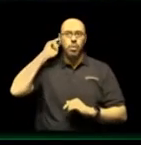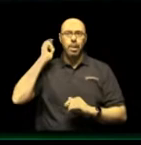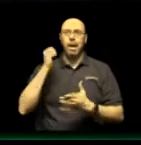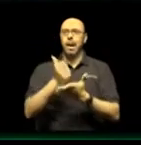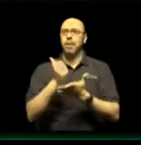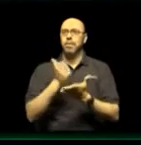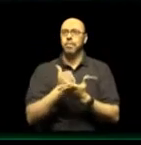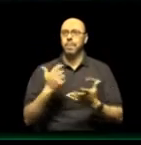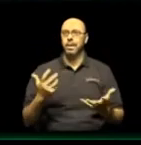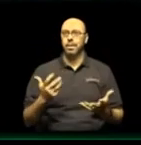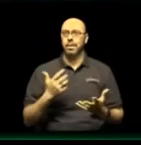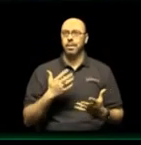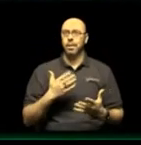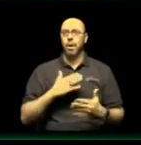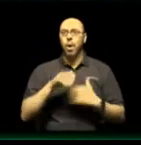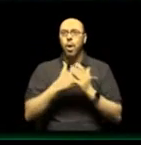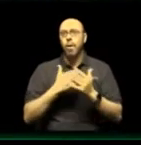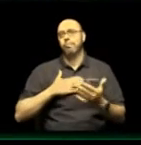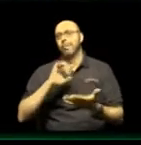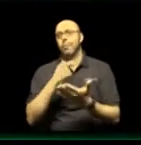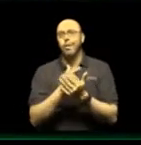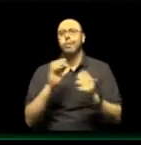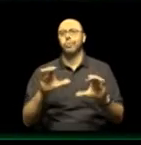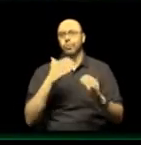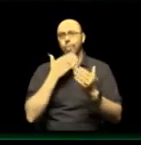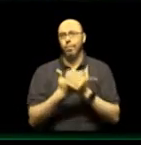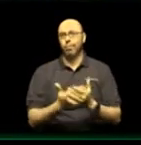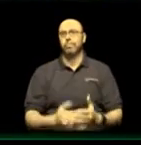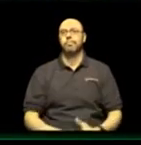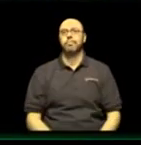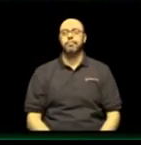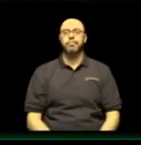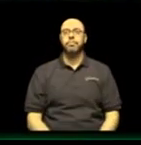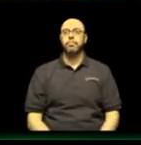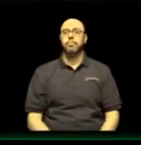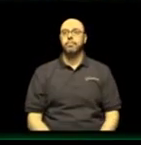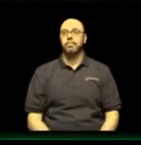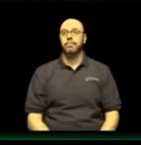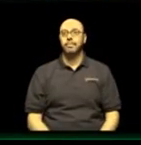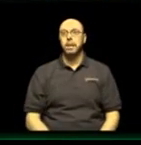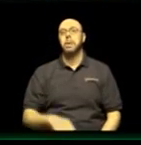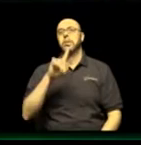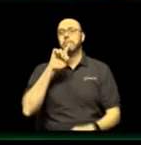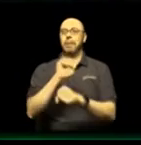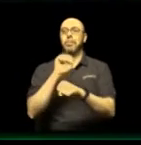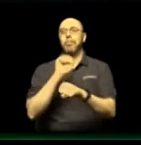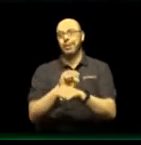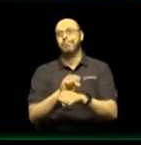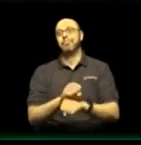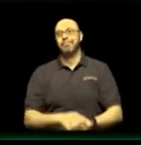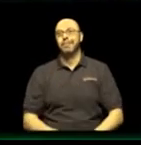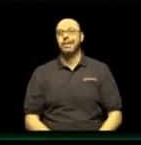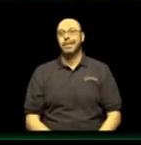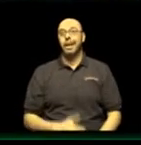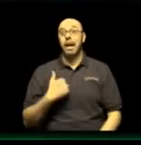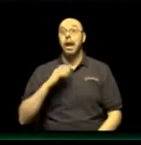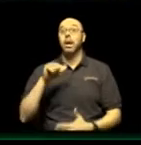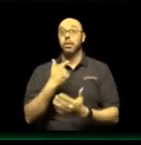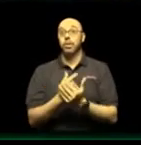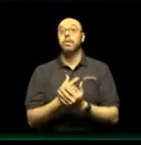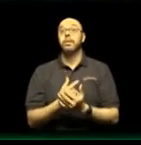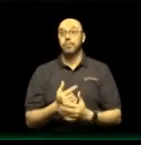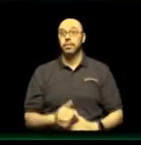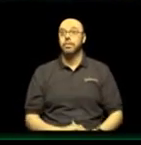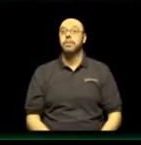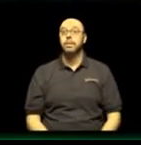school well in marks, doing Mm-hmm. good. Did you make good grades in school? Of course. I graduated 2 other roles.